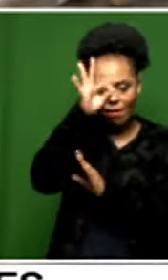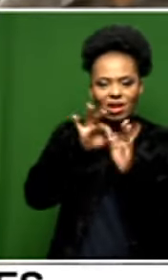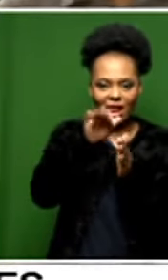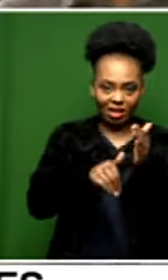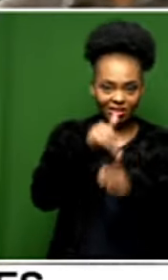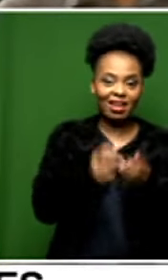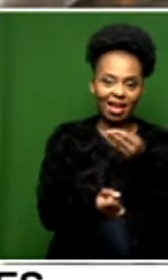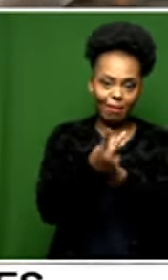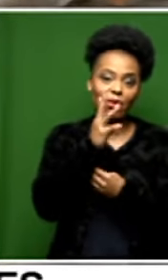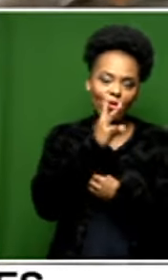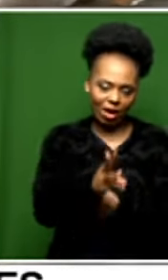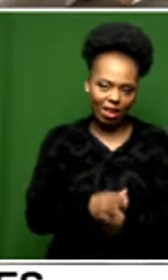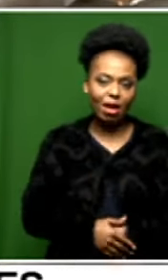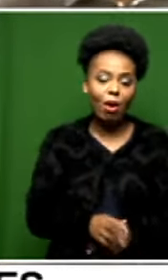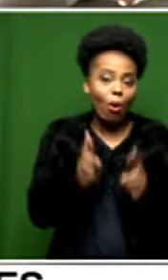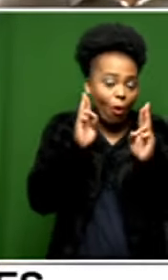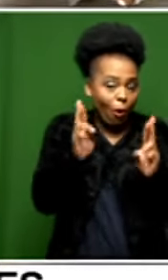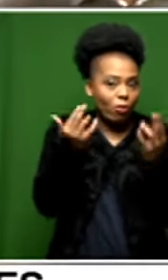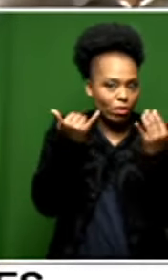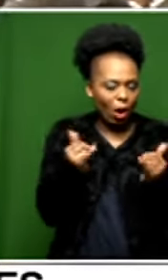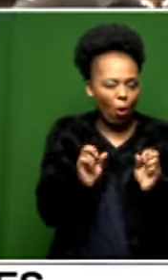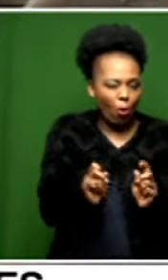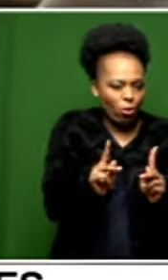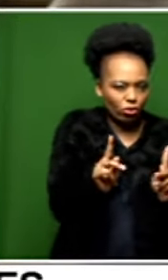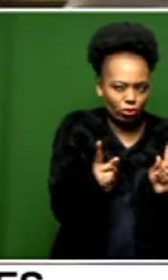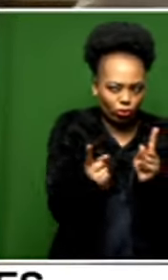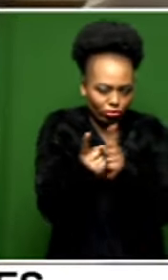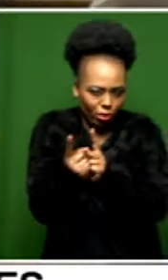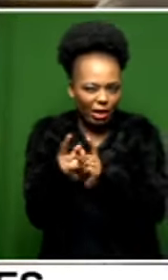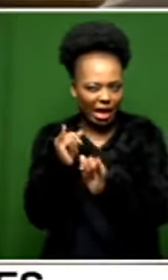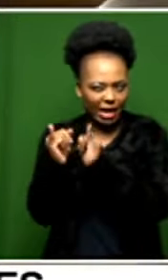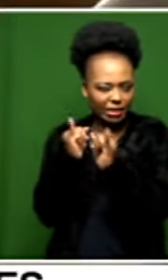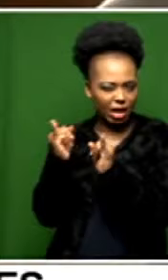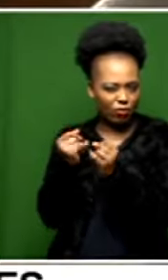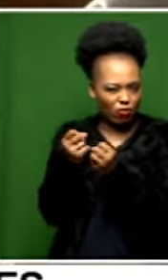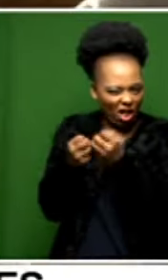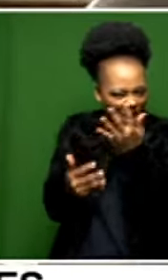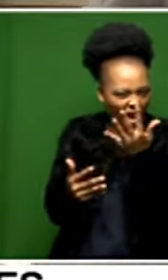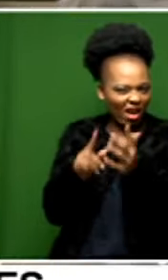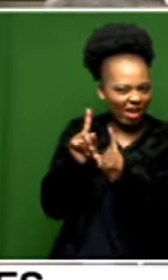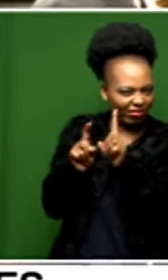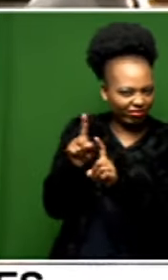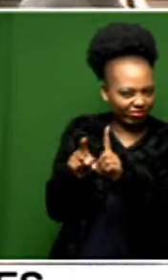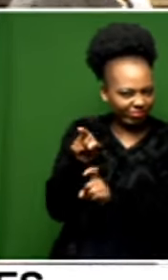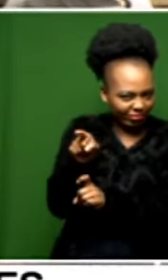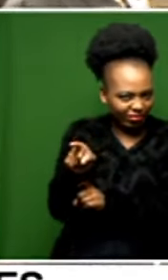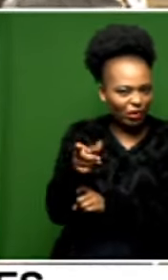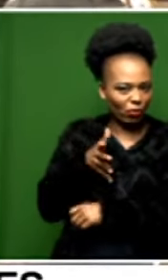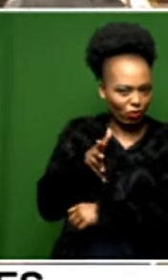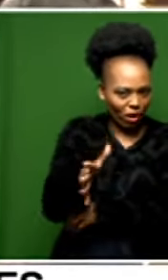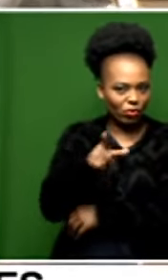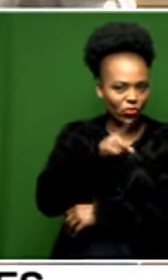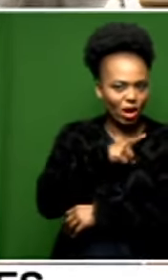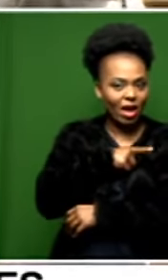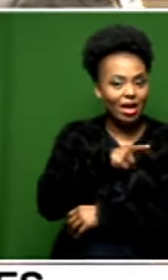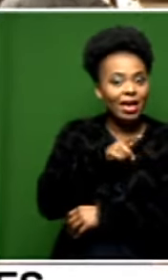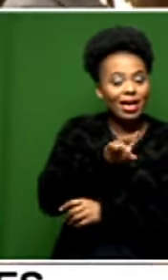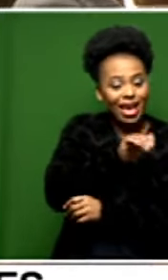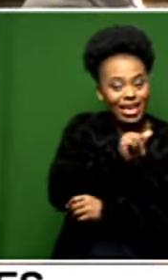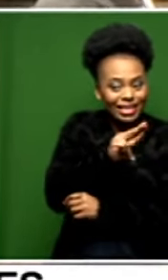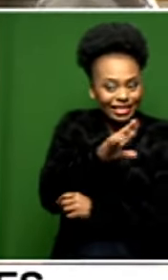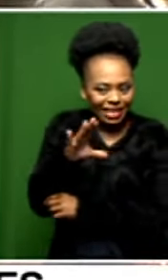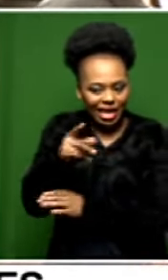are hoping indeed to have an opportunity to engage him on a number of issues that are currently, facing the African